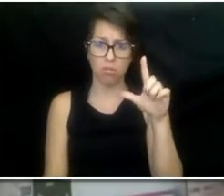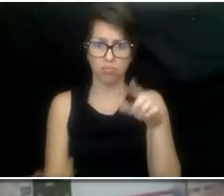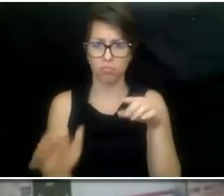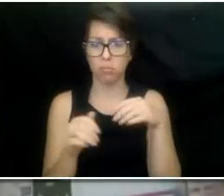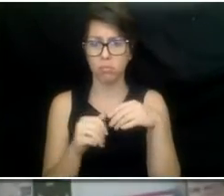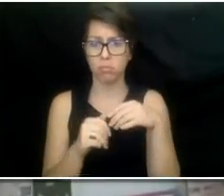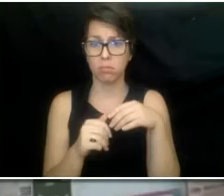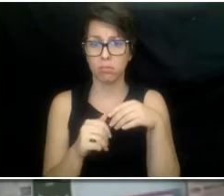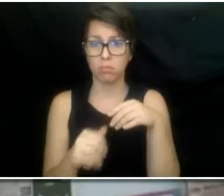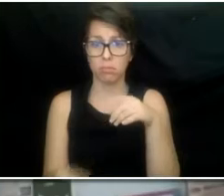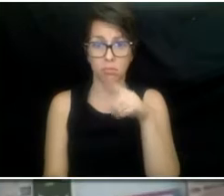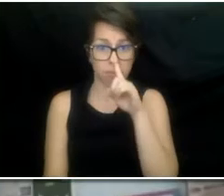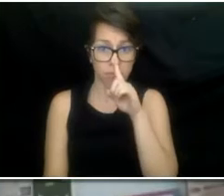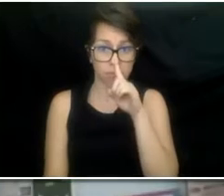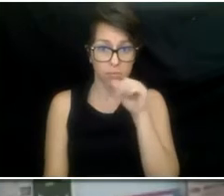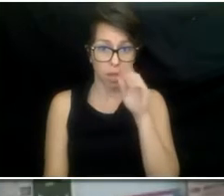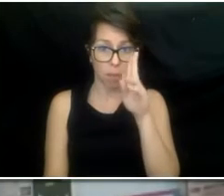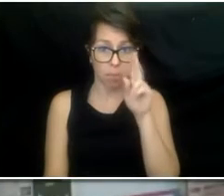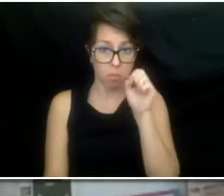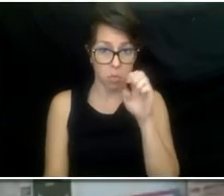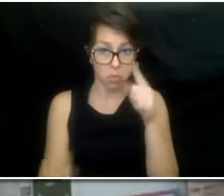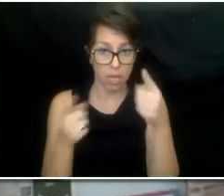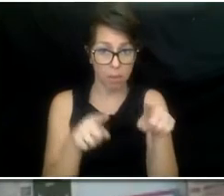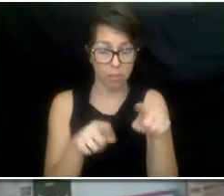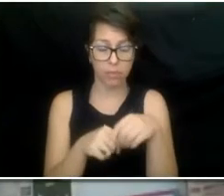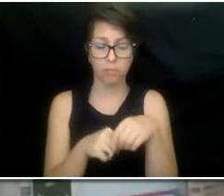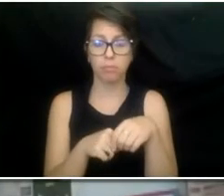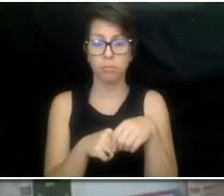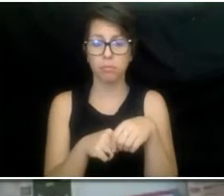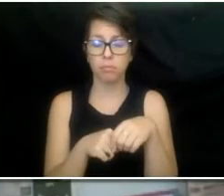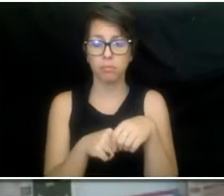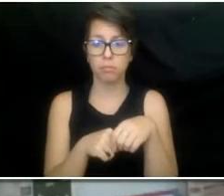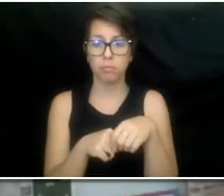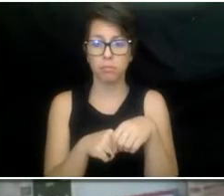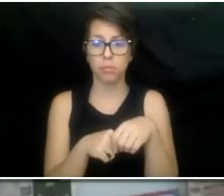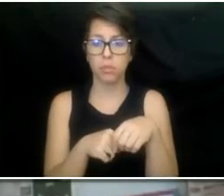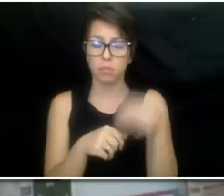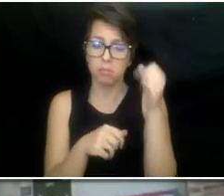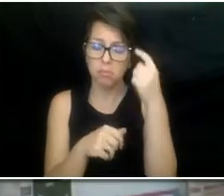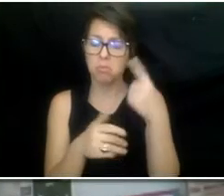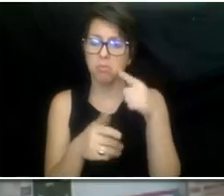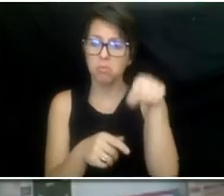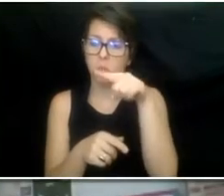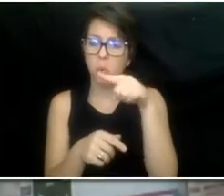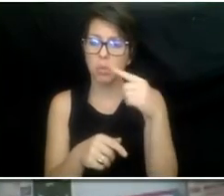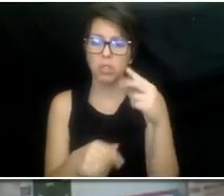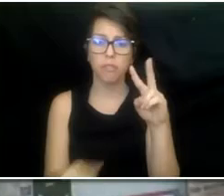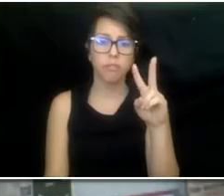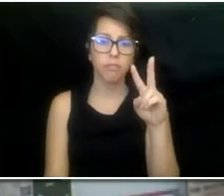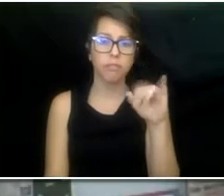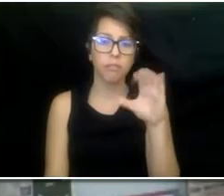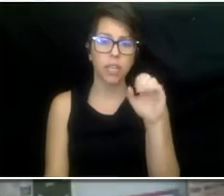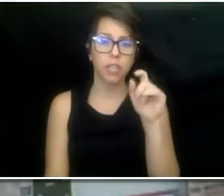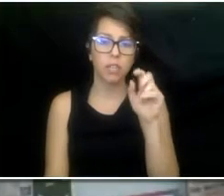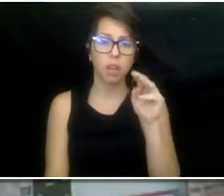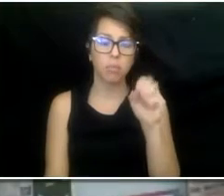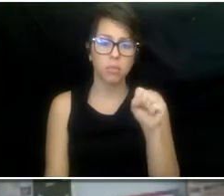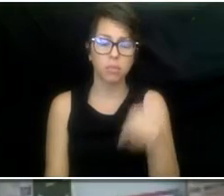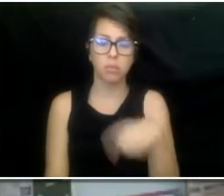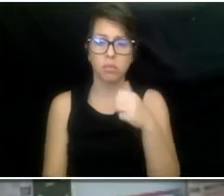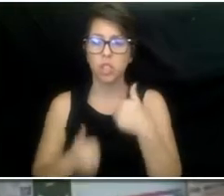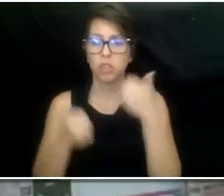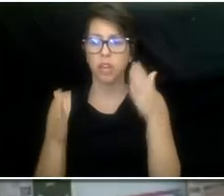violence during a crisis is more severe and more likely to result in death the World Health